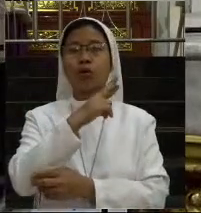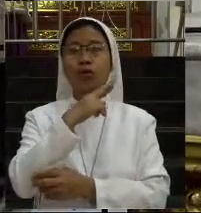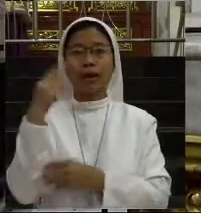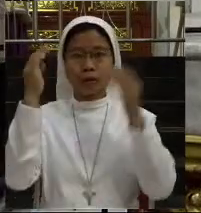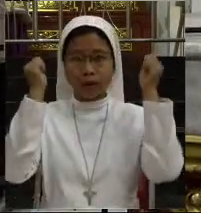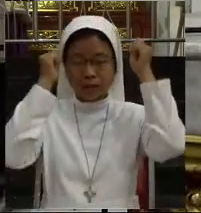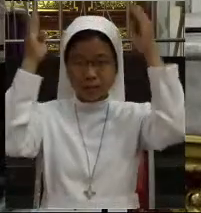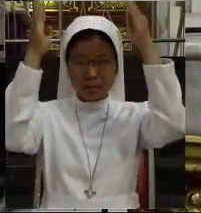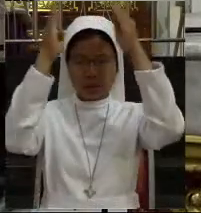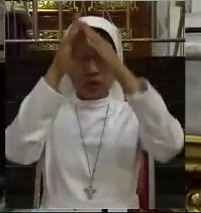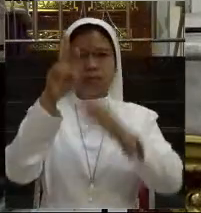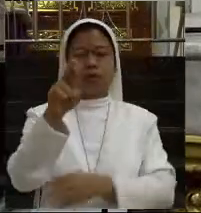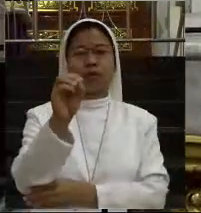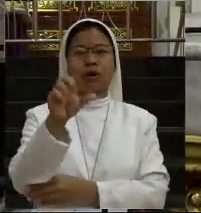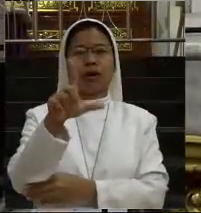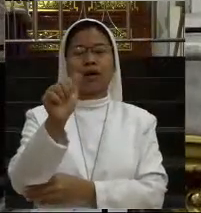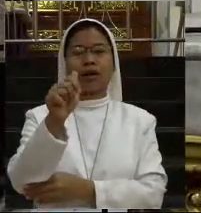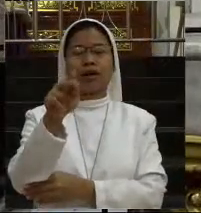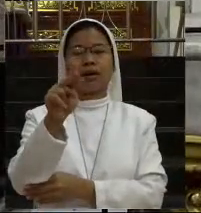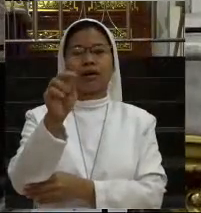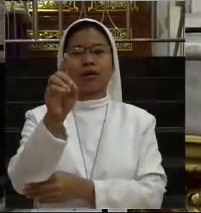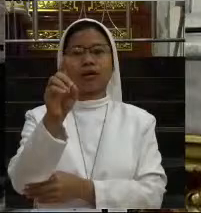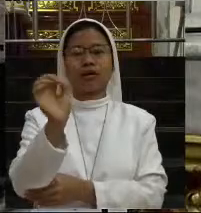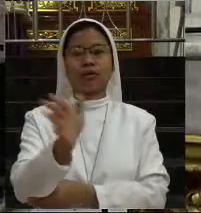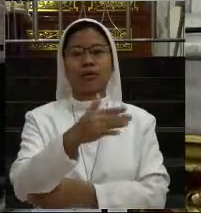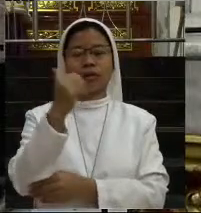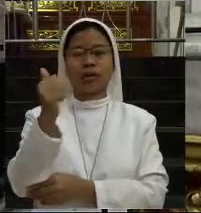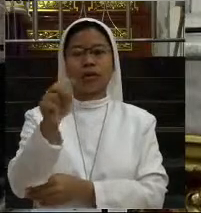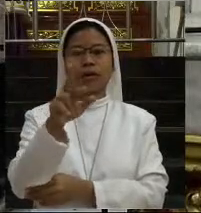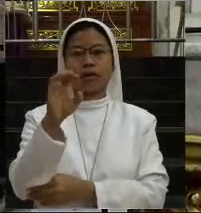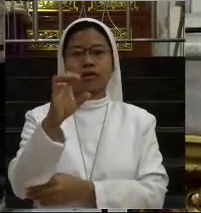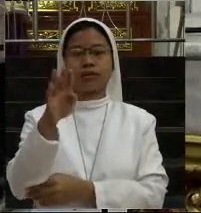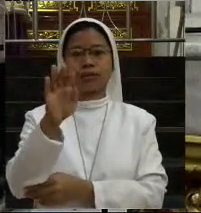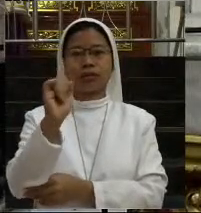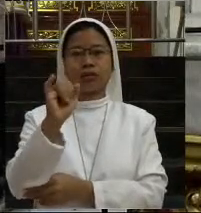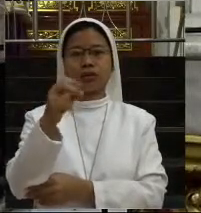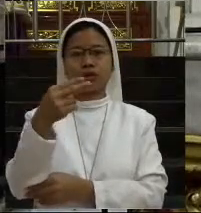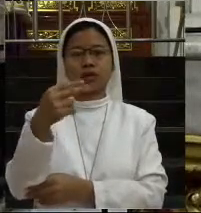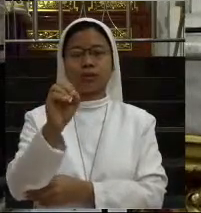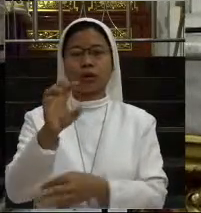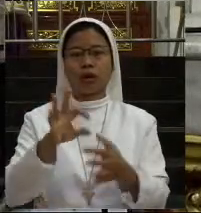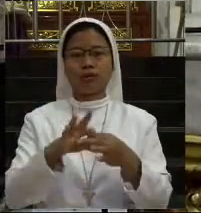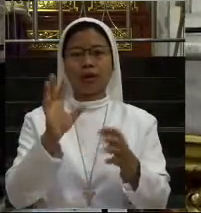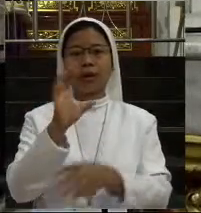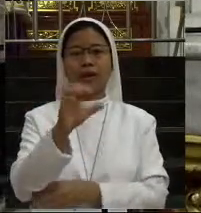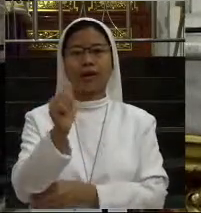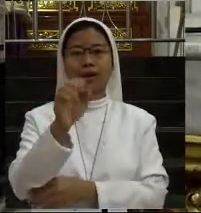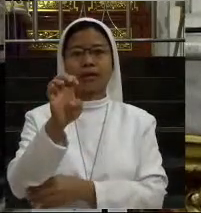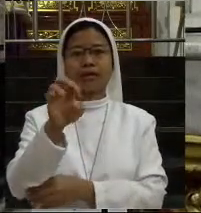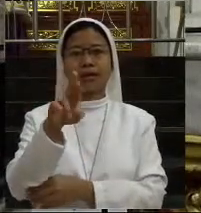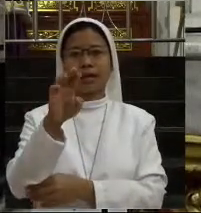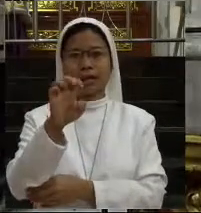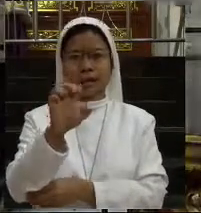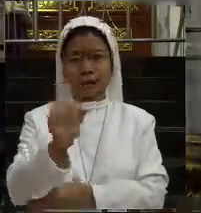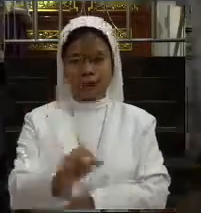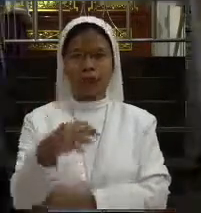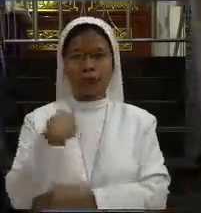Tirona, OCD, DD, Archbishop of Caceres. We all stand.